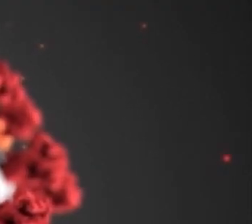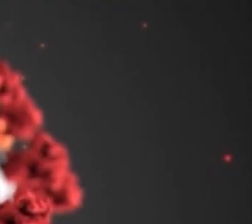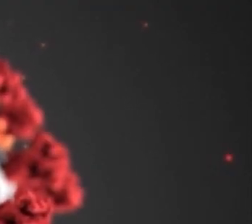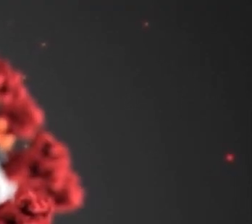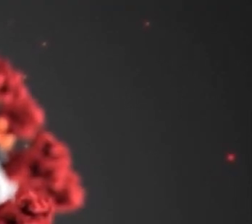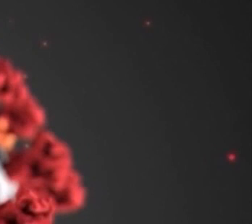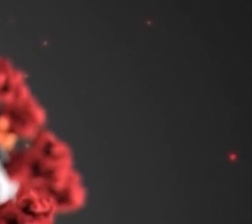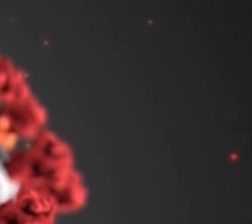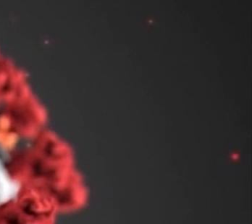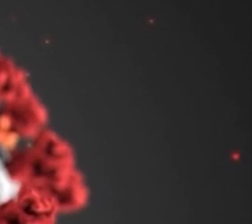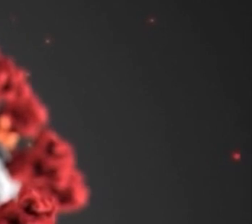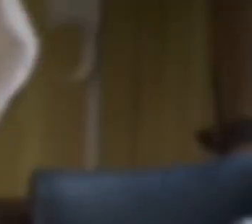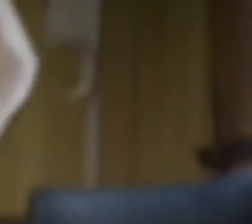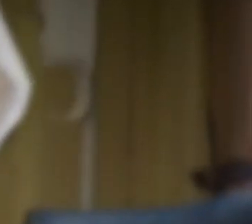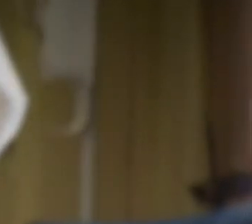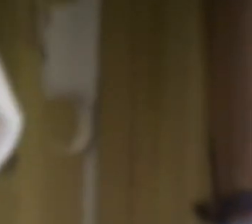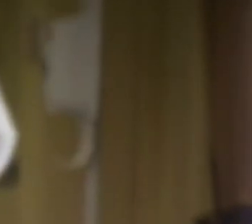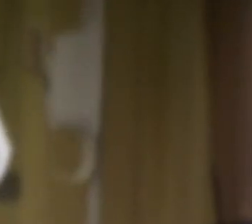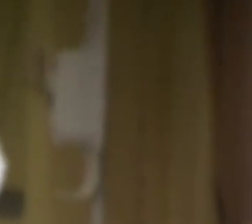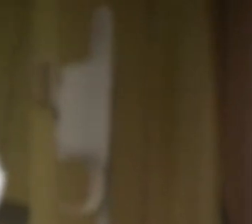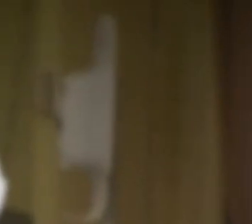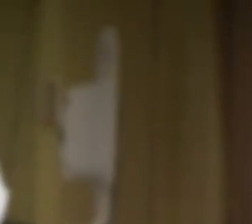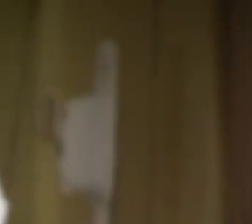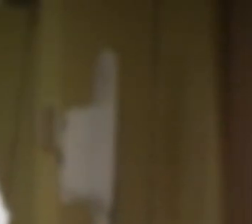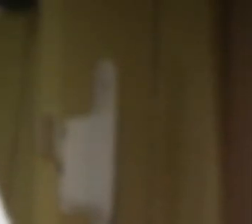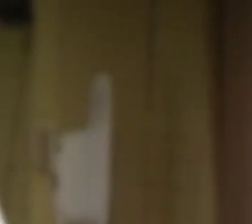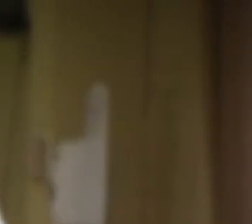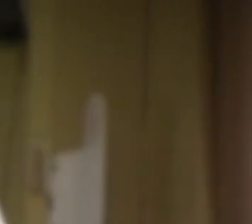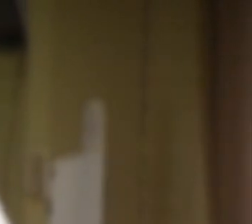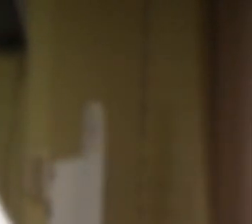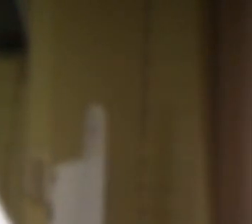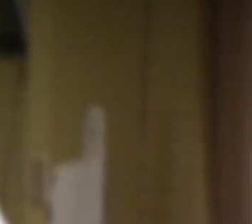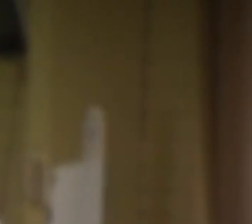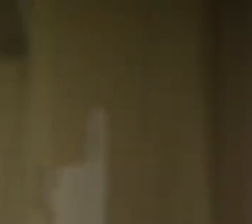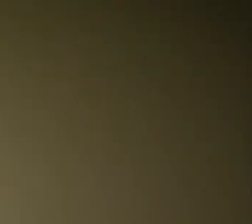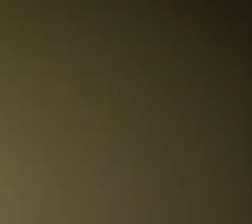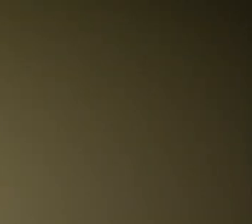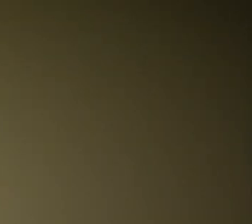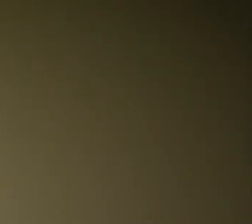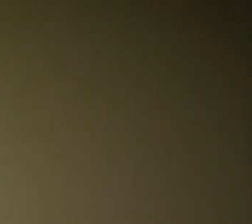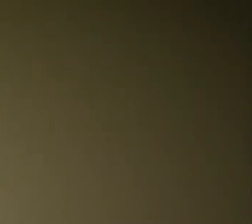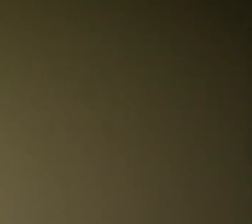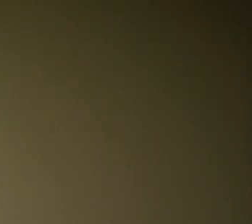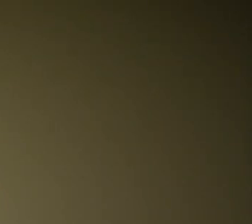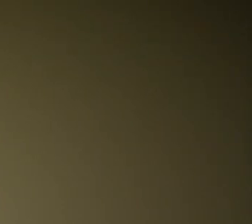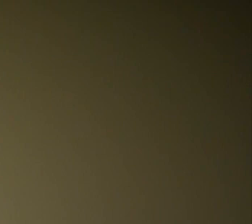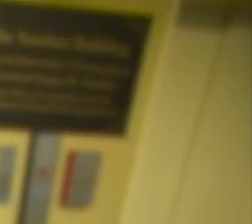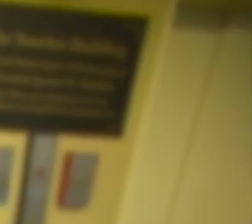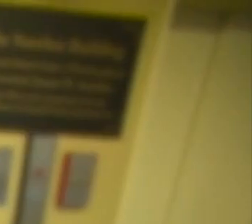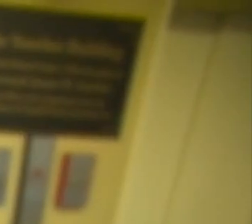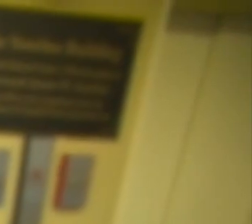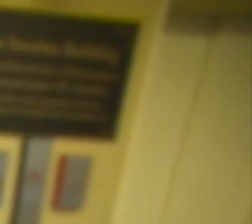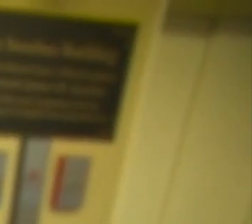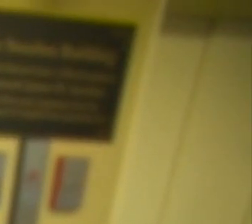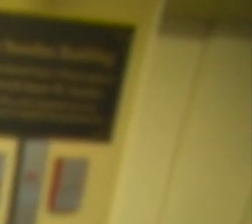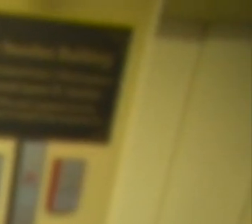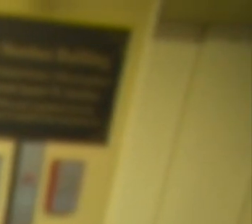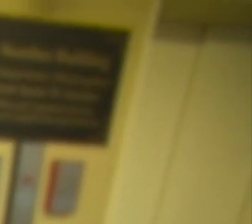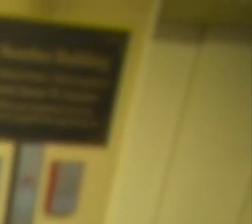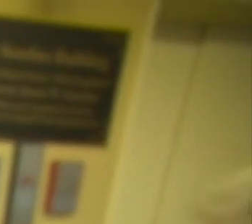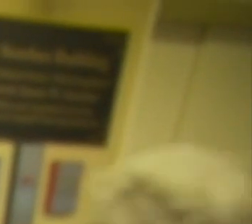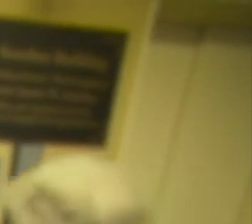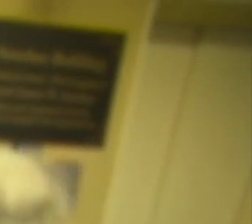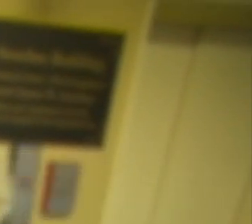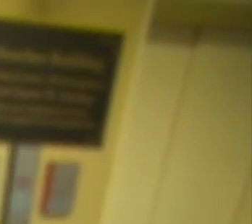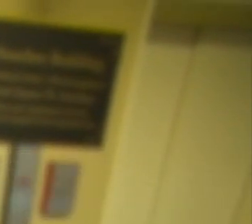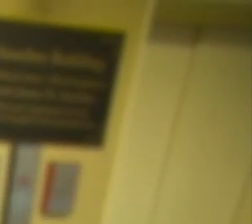COVID-19, proving to be hotspots for the virus. In Kentucky, 176 people in nursing homes have died.